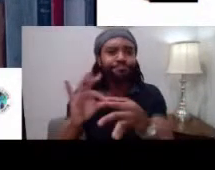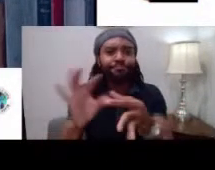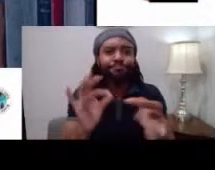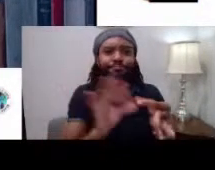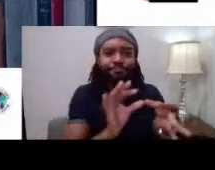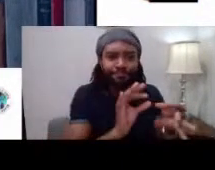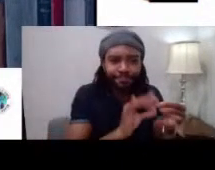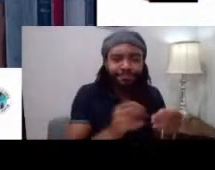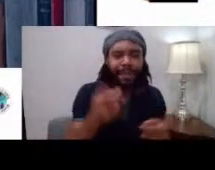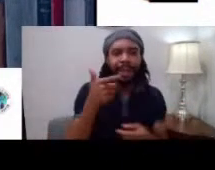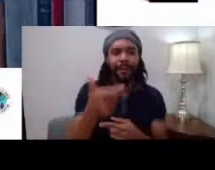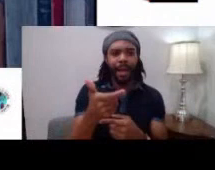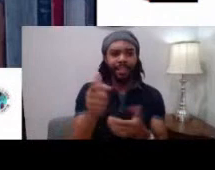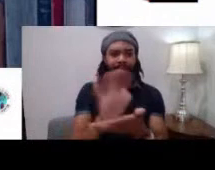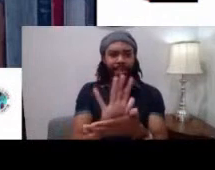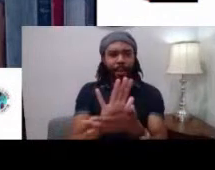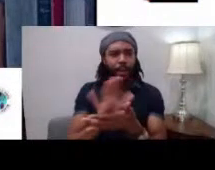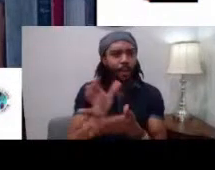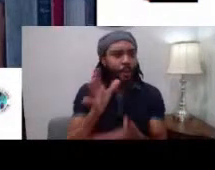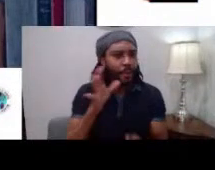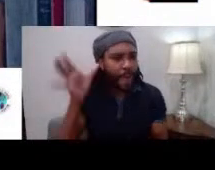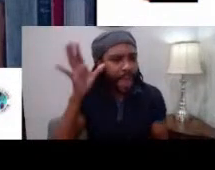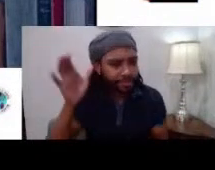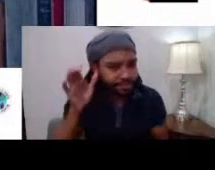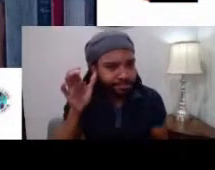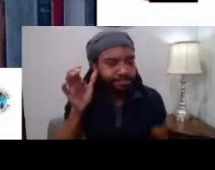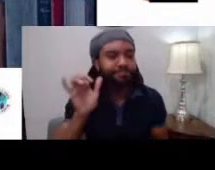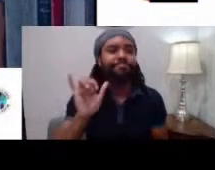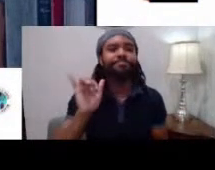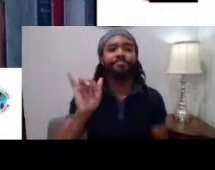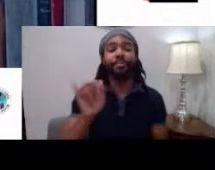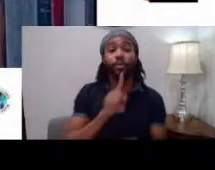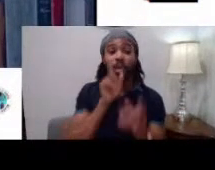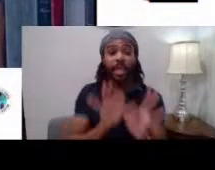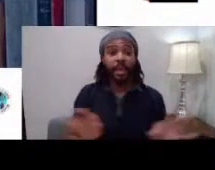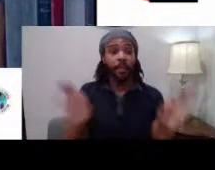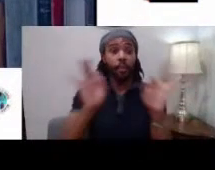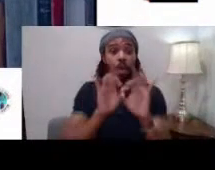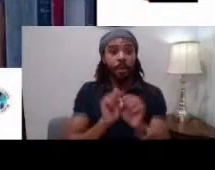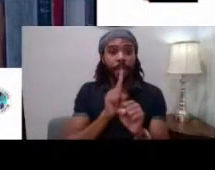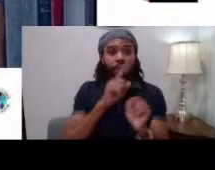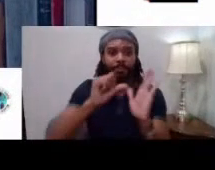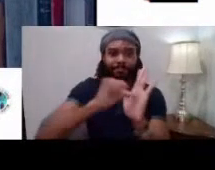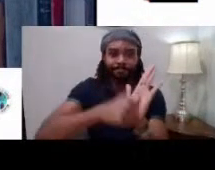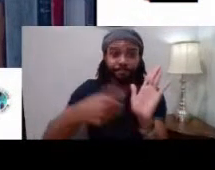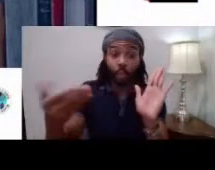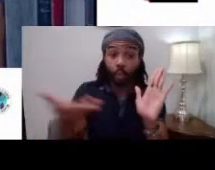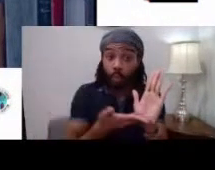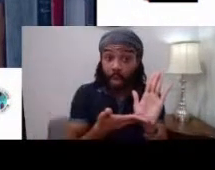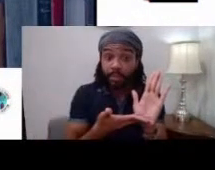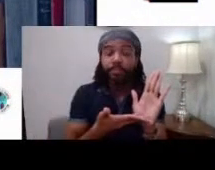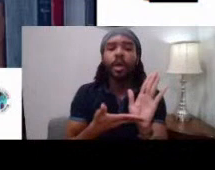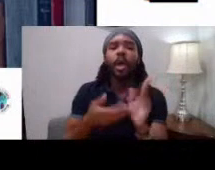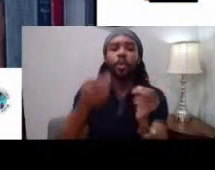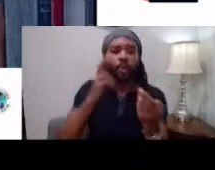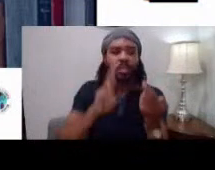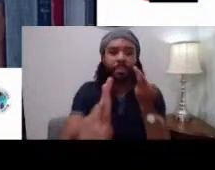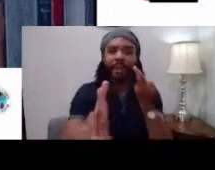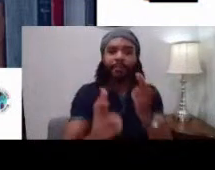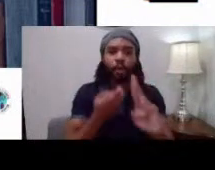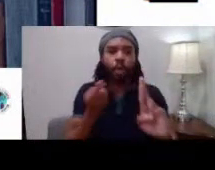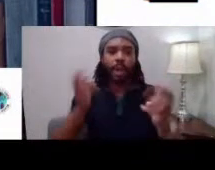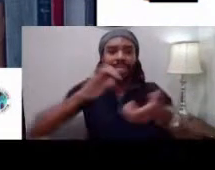videos and the parents, that's so important to underscore here is that respectful collaboration between families